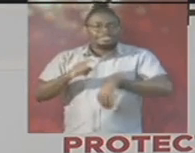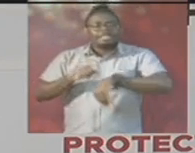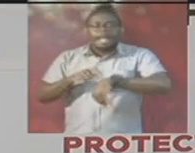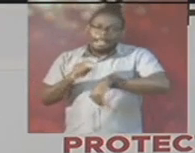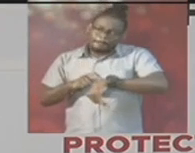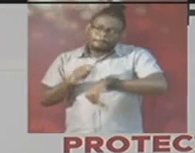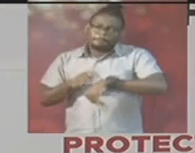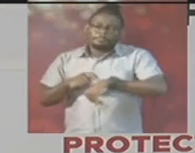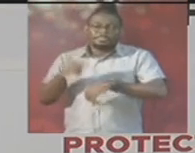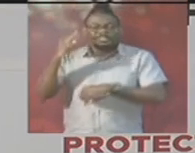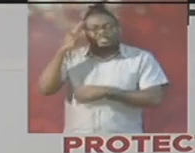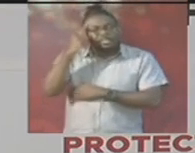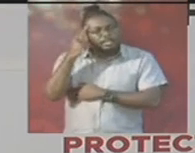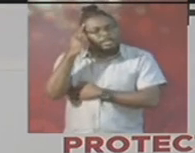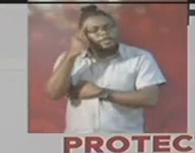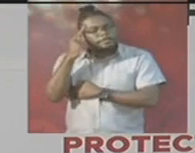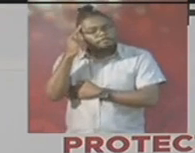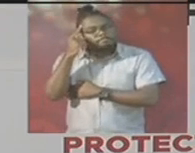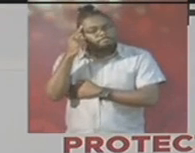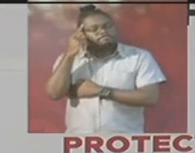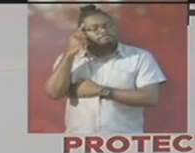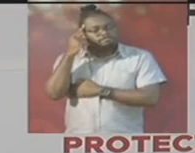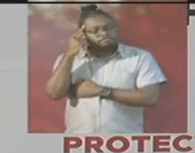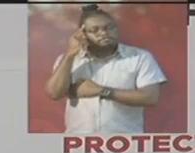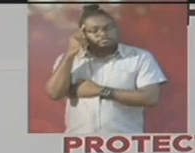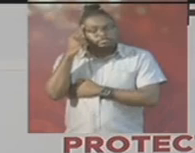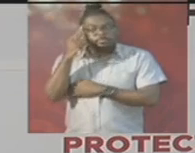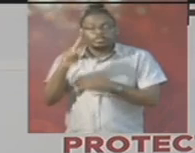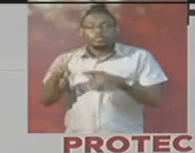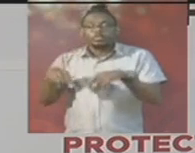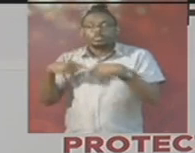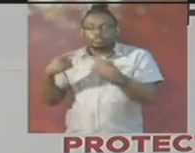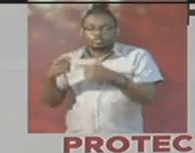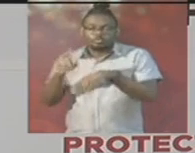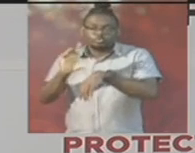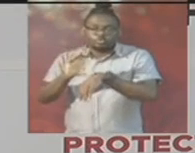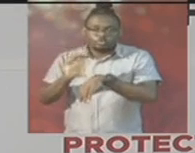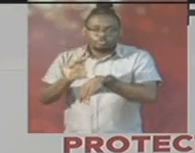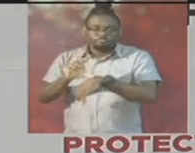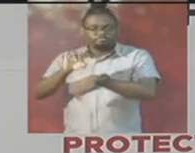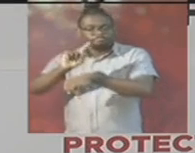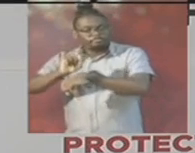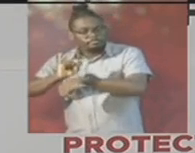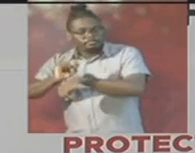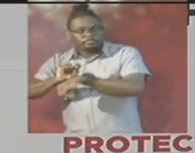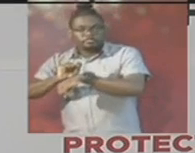we ask persons who attend places of worship to please comply with us.